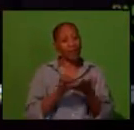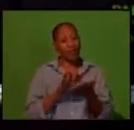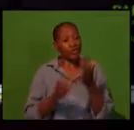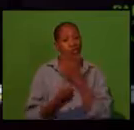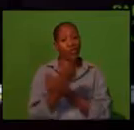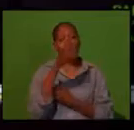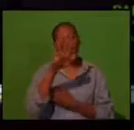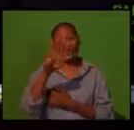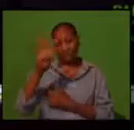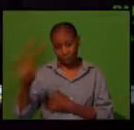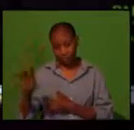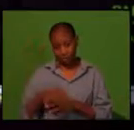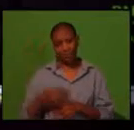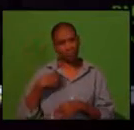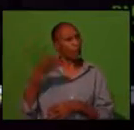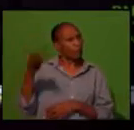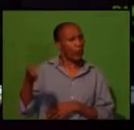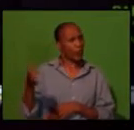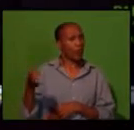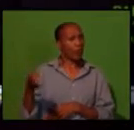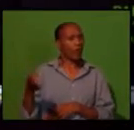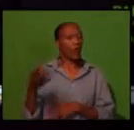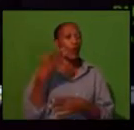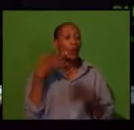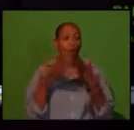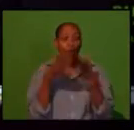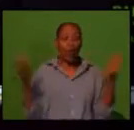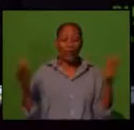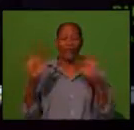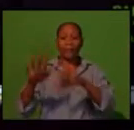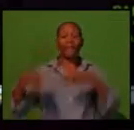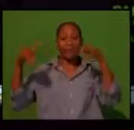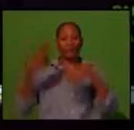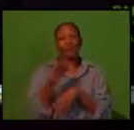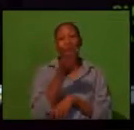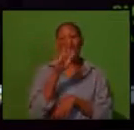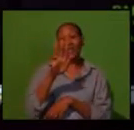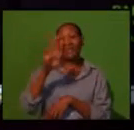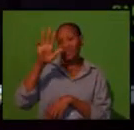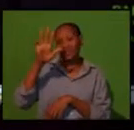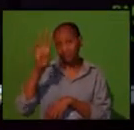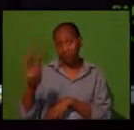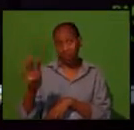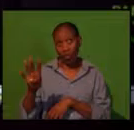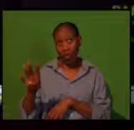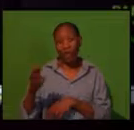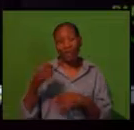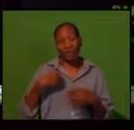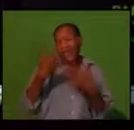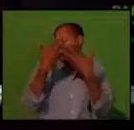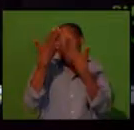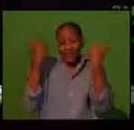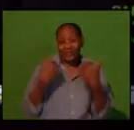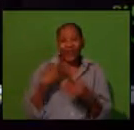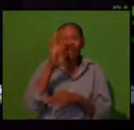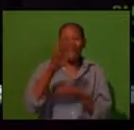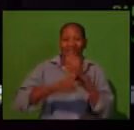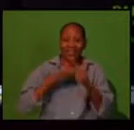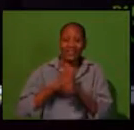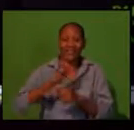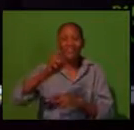And I was honoured to attend the opening of Parliament in 1994, unbeknown that 5 years later I would be